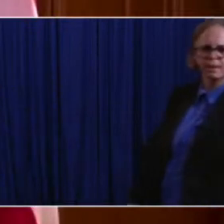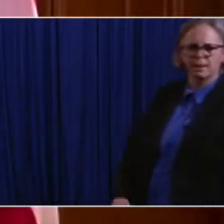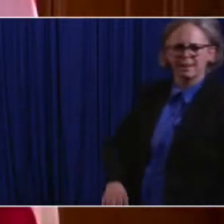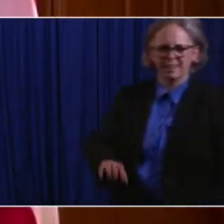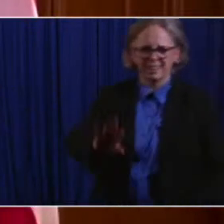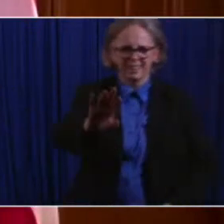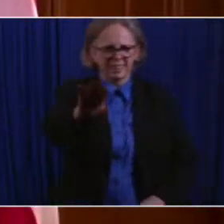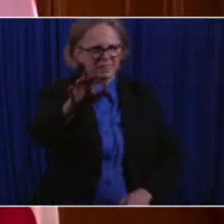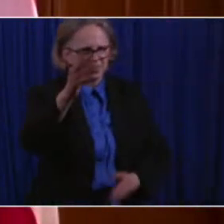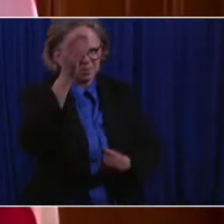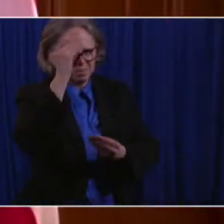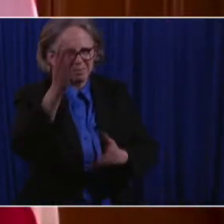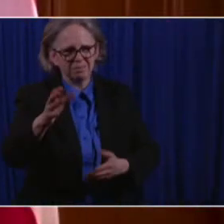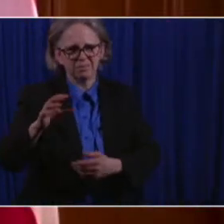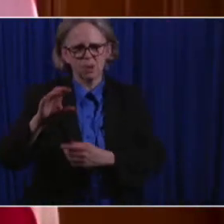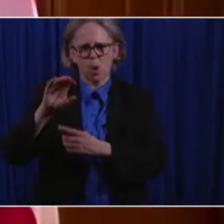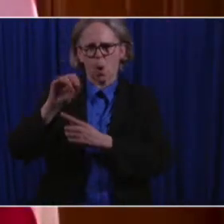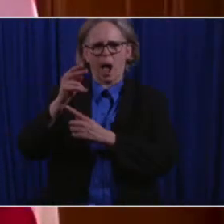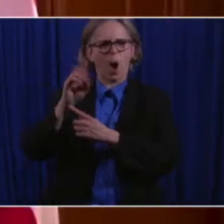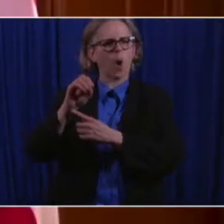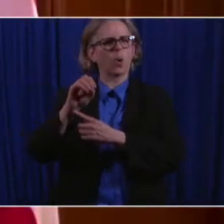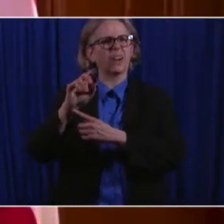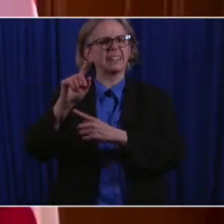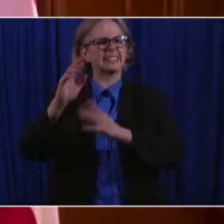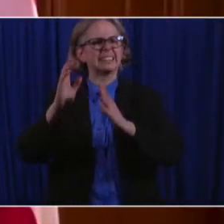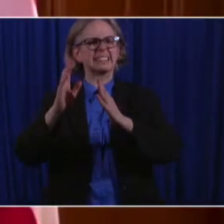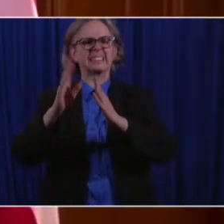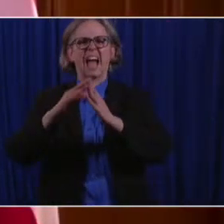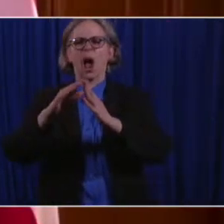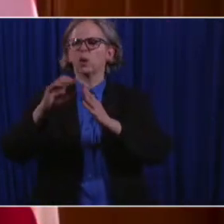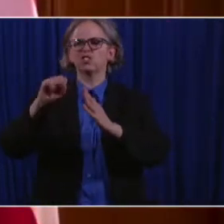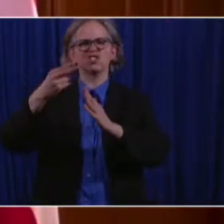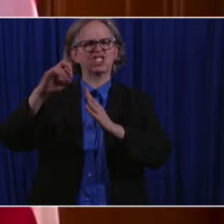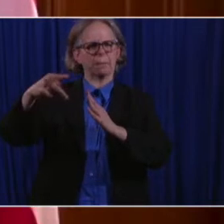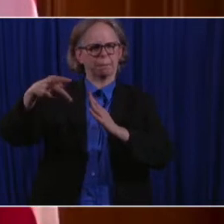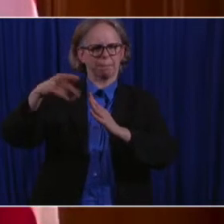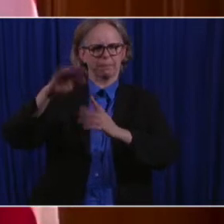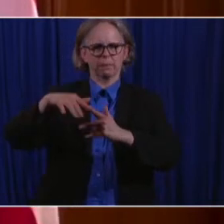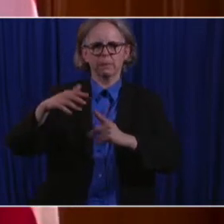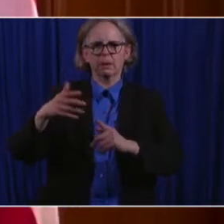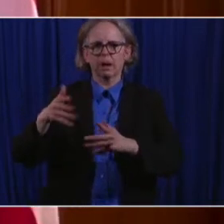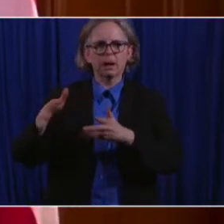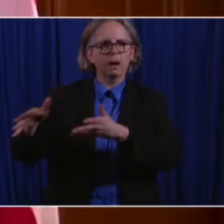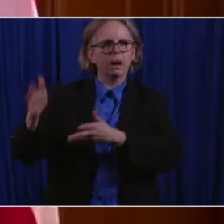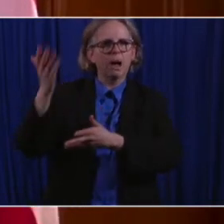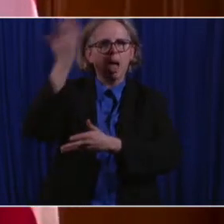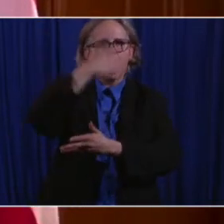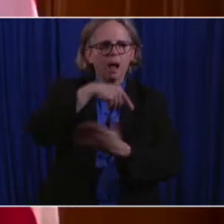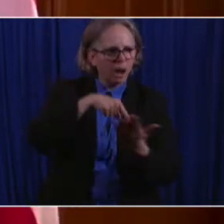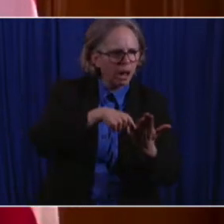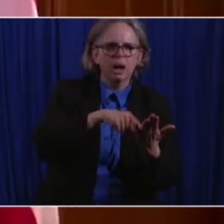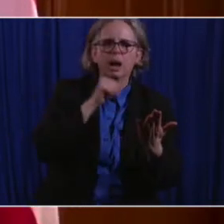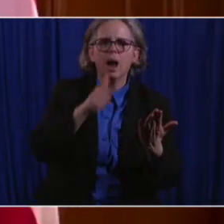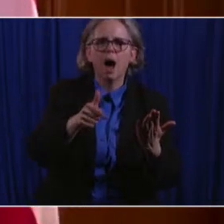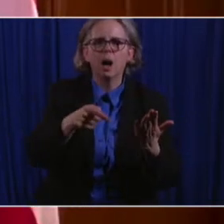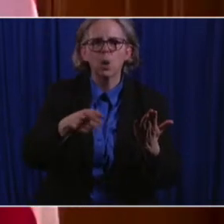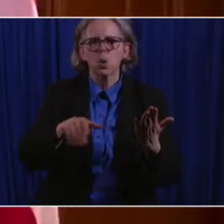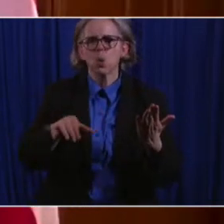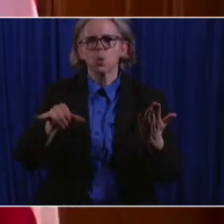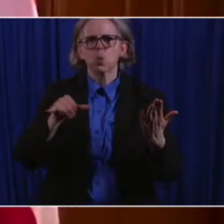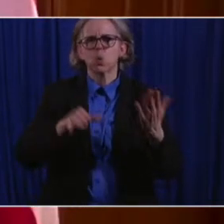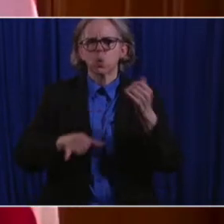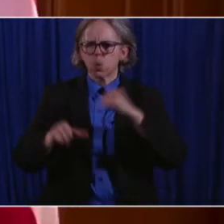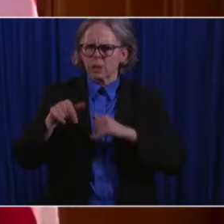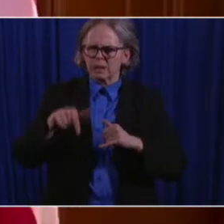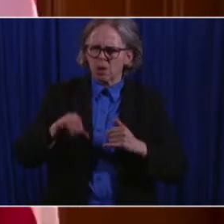look at the law that was passed, it would appear that they were left out. And of course, townships play, at least in Ohio, a very, very